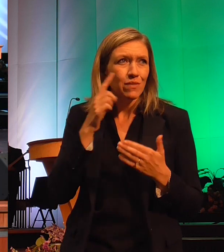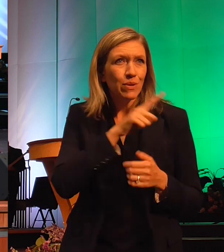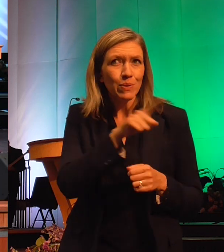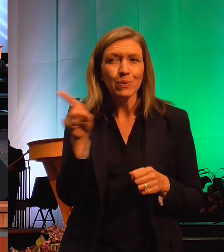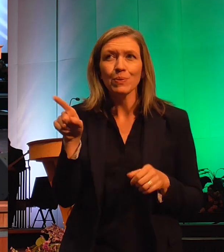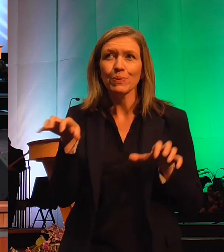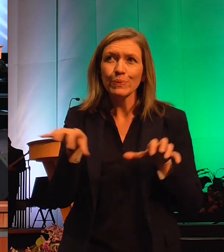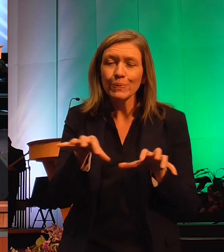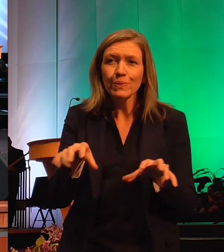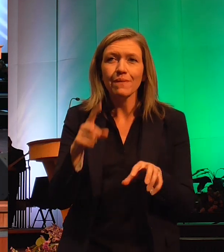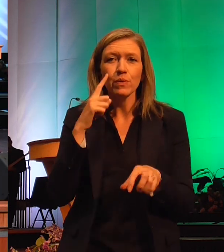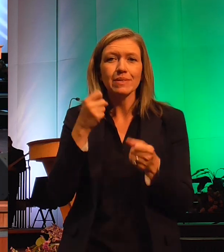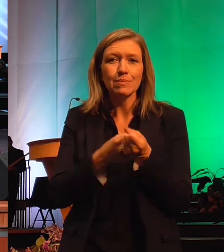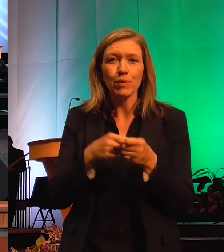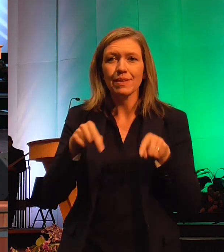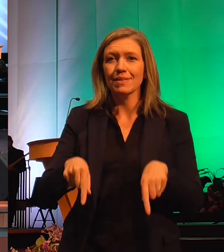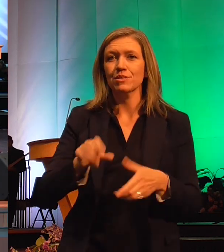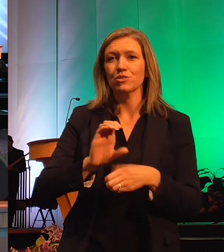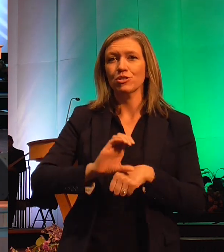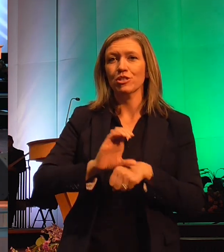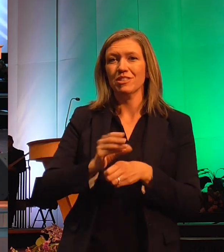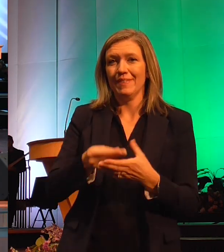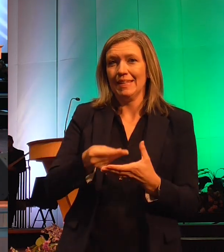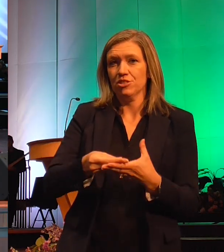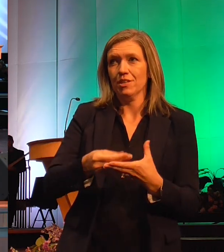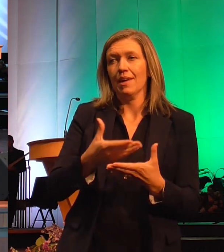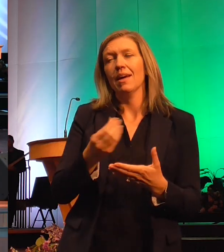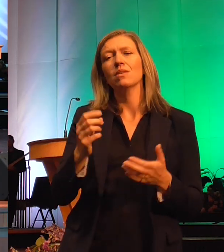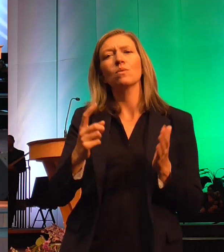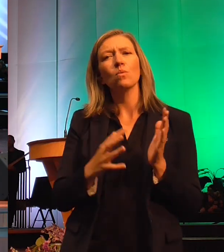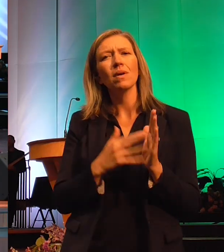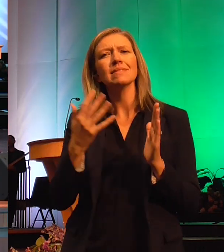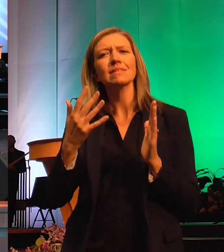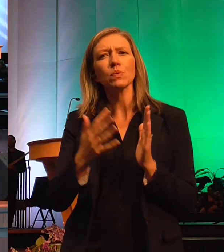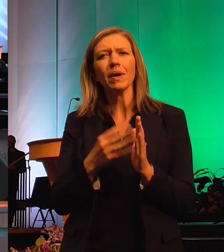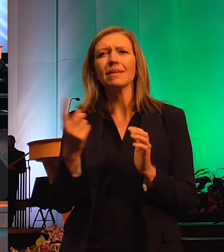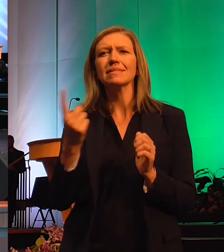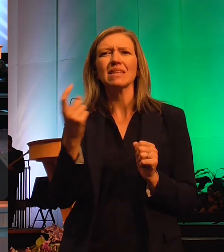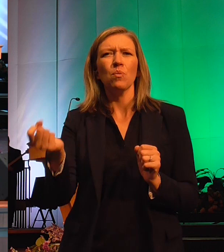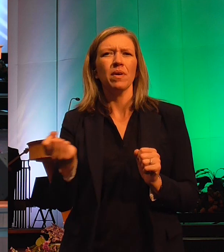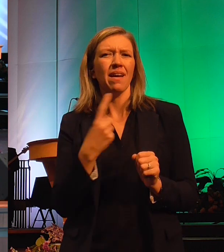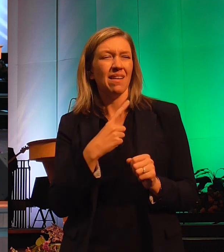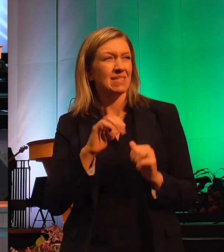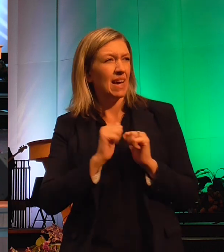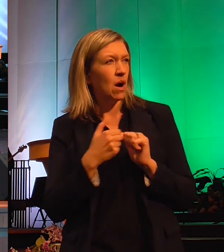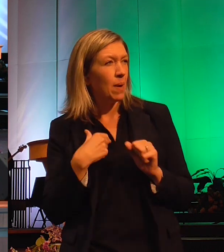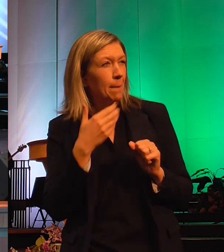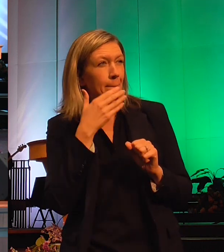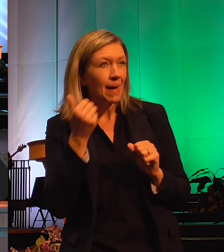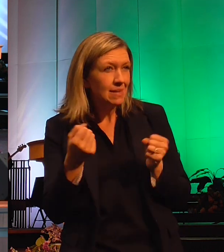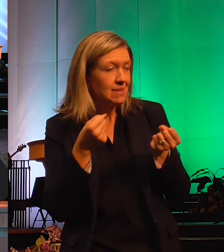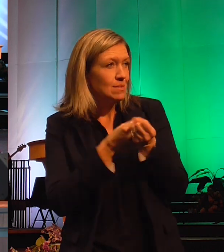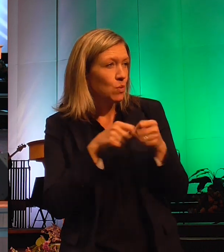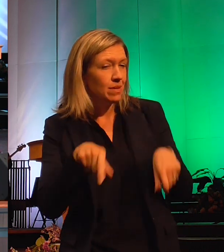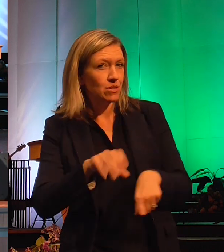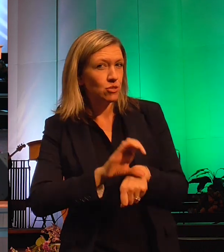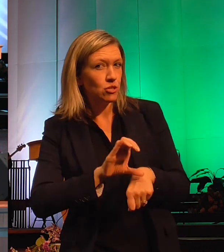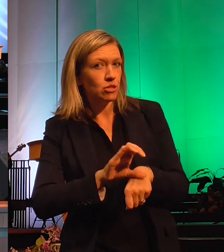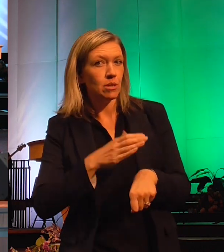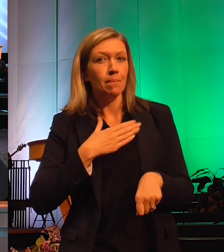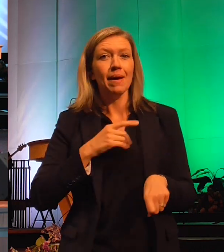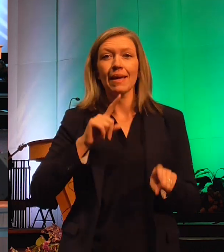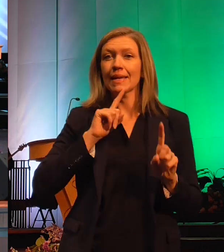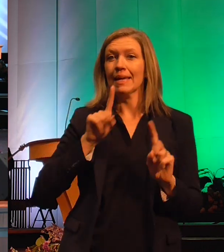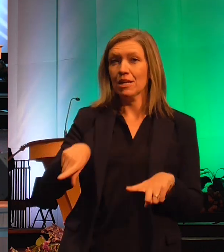support Mile High Church financially. And I would say every once in a while someone comes up to me and says, how can I best support Mile High Church? And my